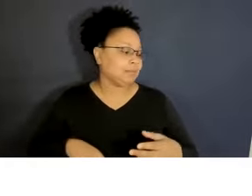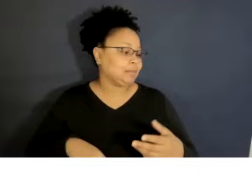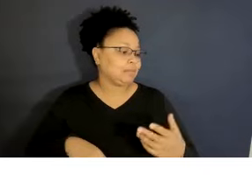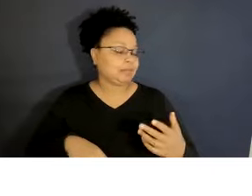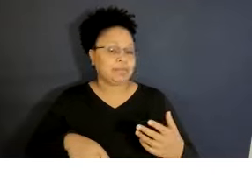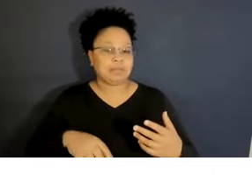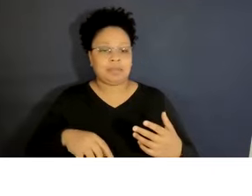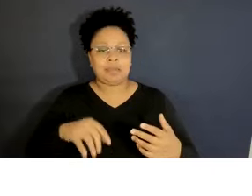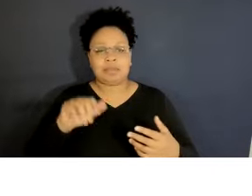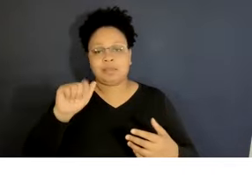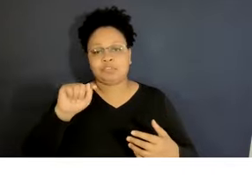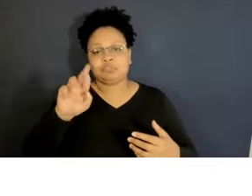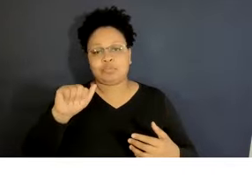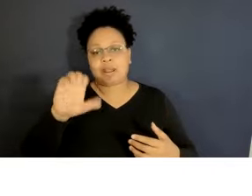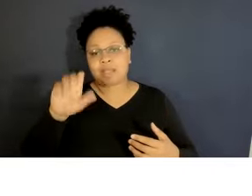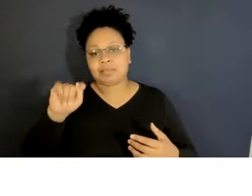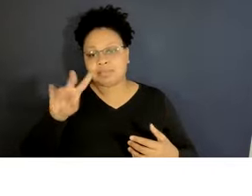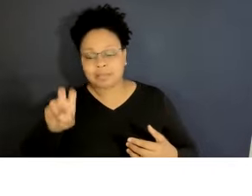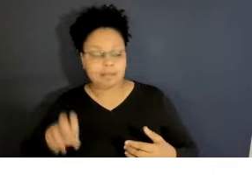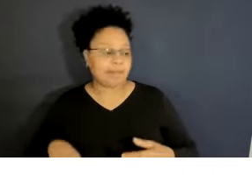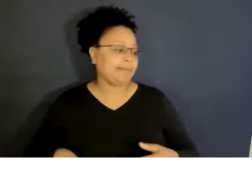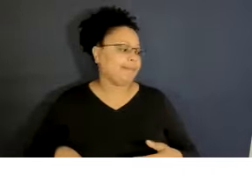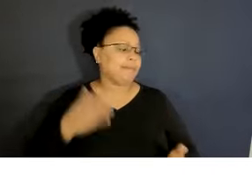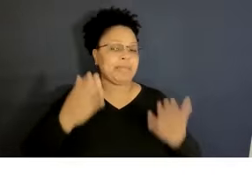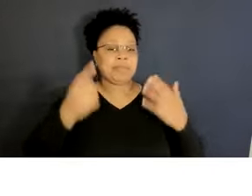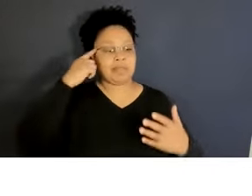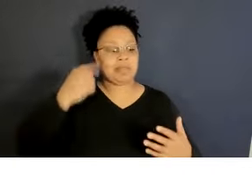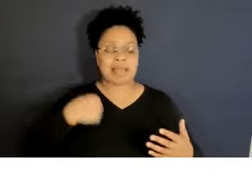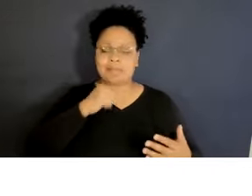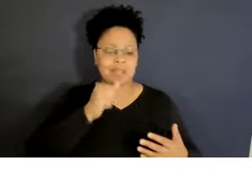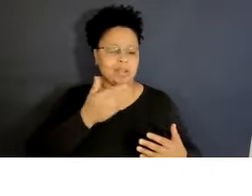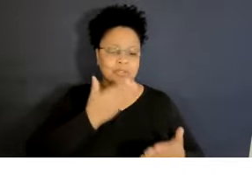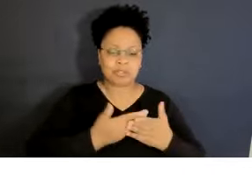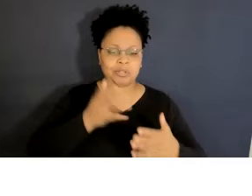be considered to be good parents simply because we have a disability.